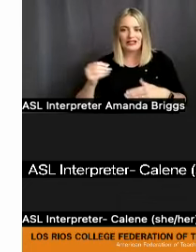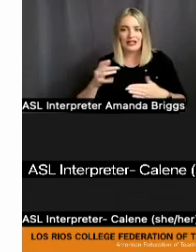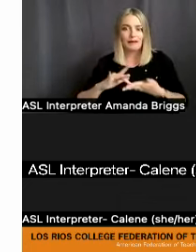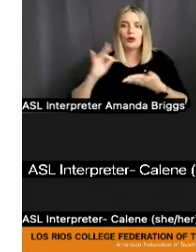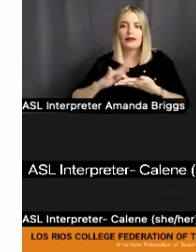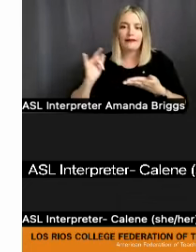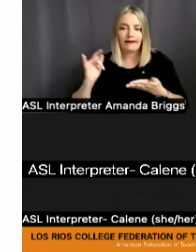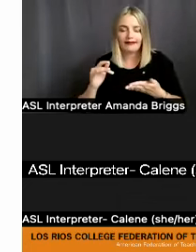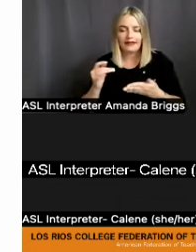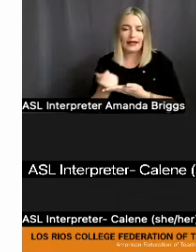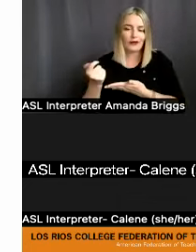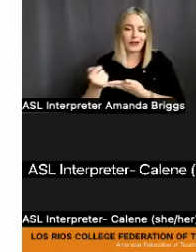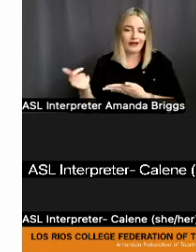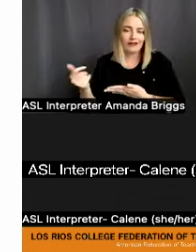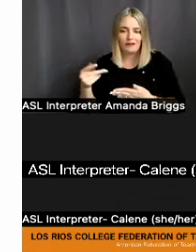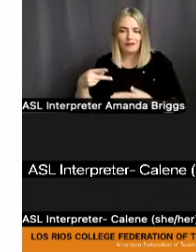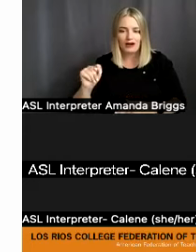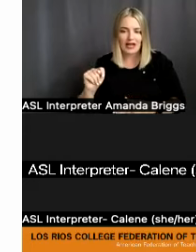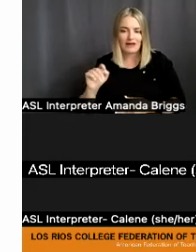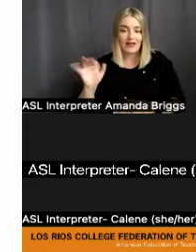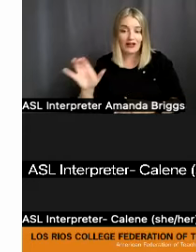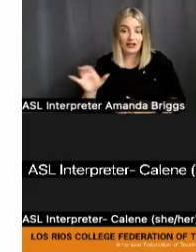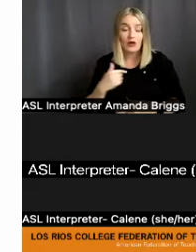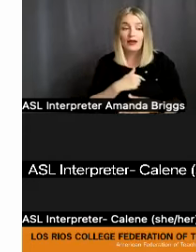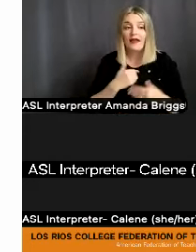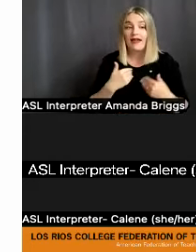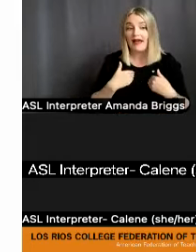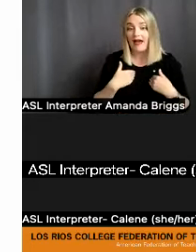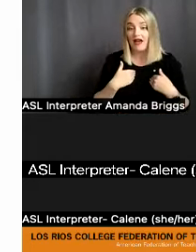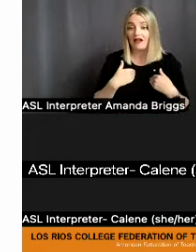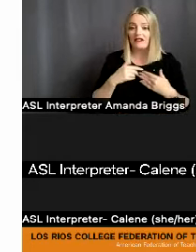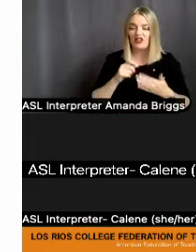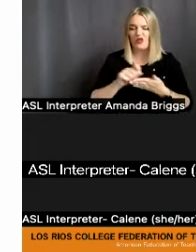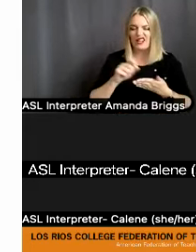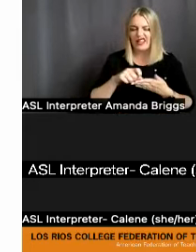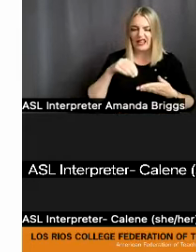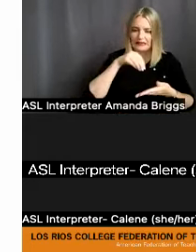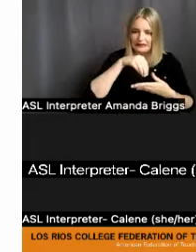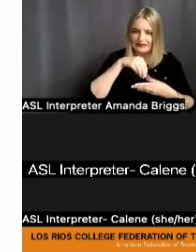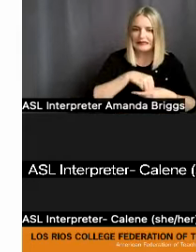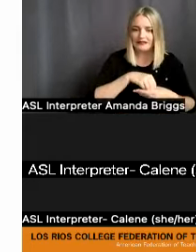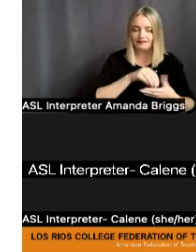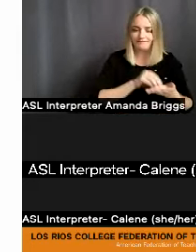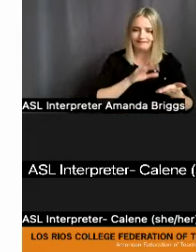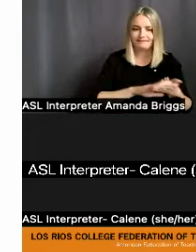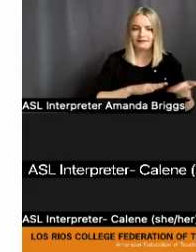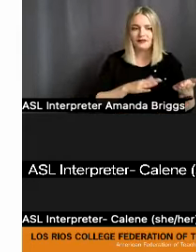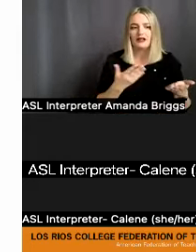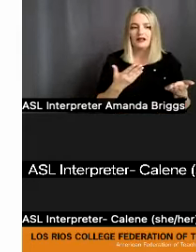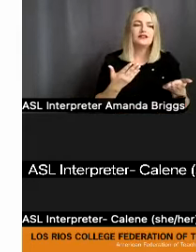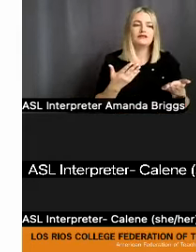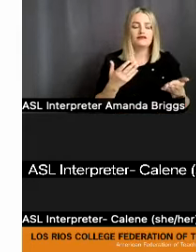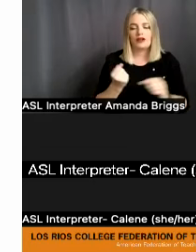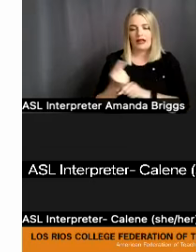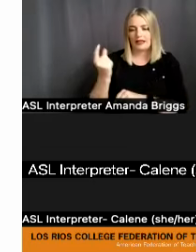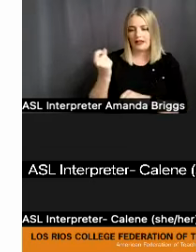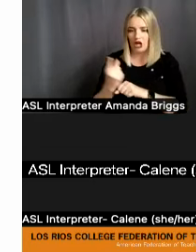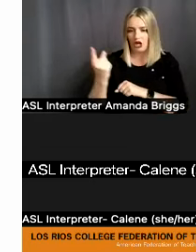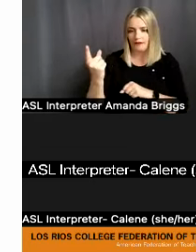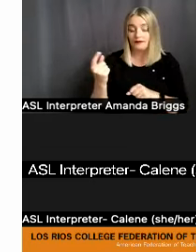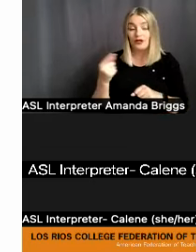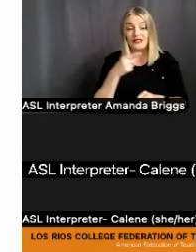part-time faculty. And we have that written in on a year-to-year basis. And so this is a change,